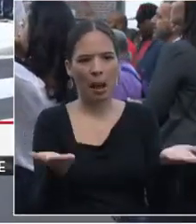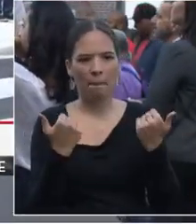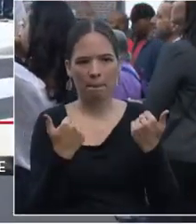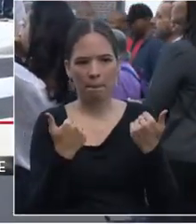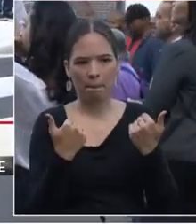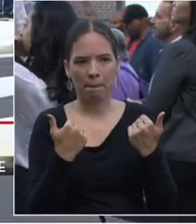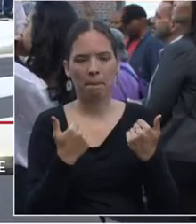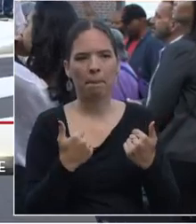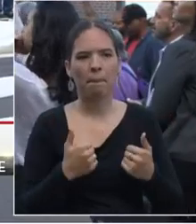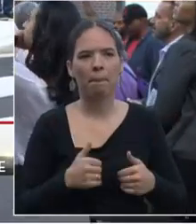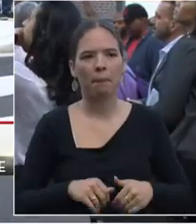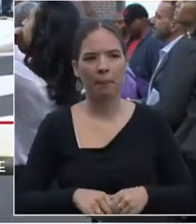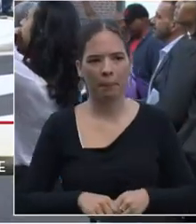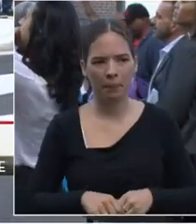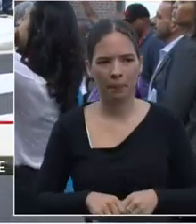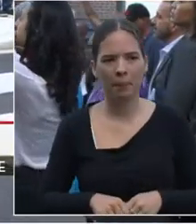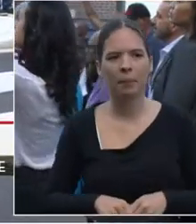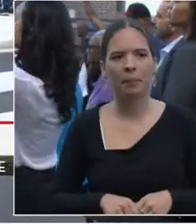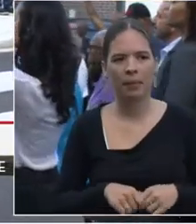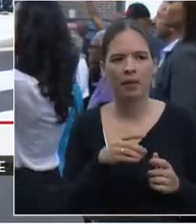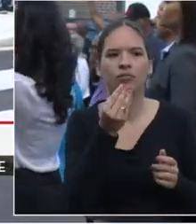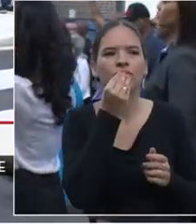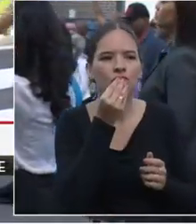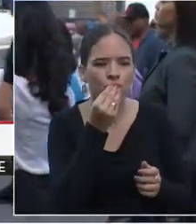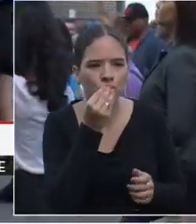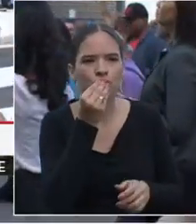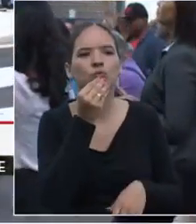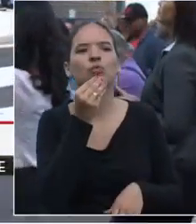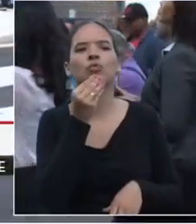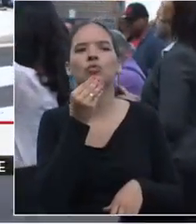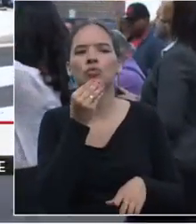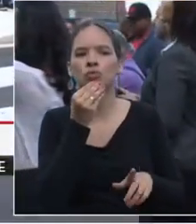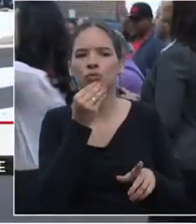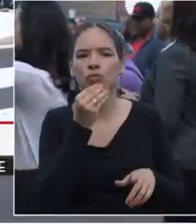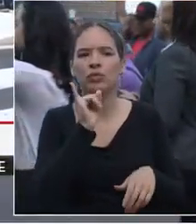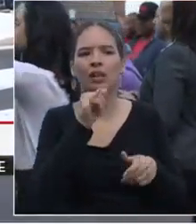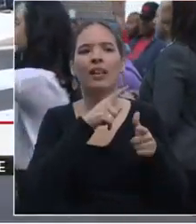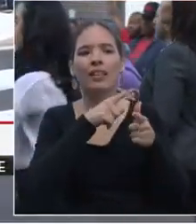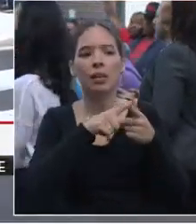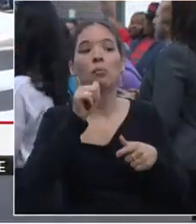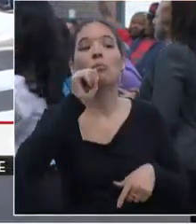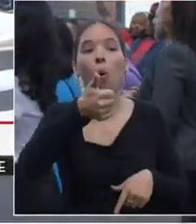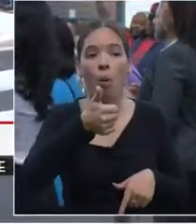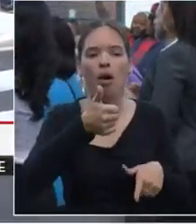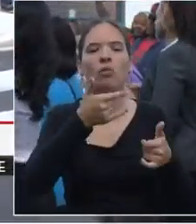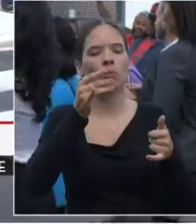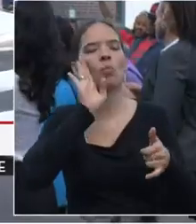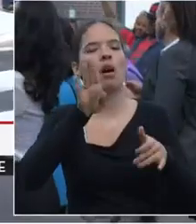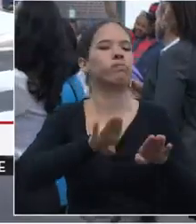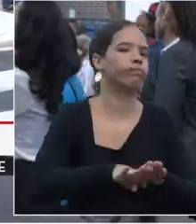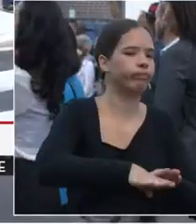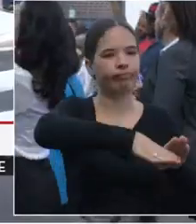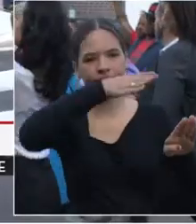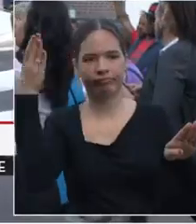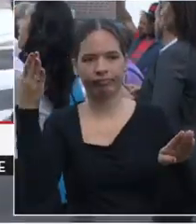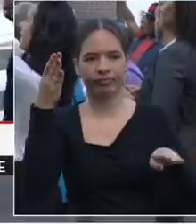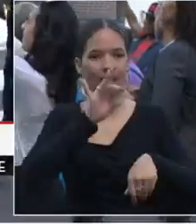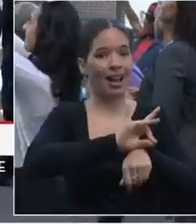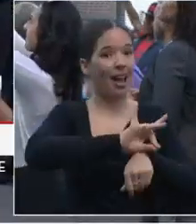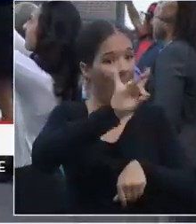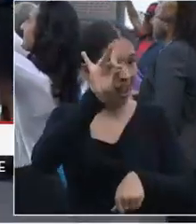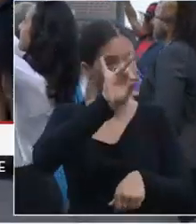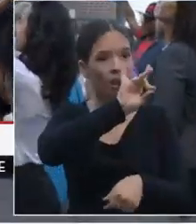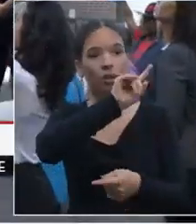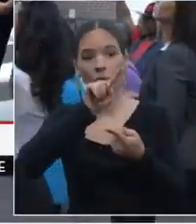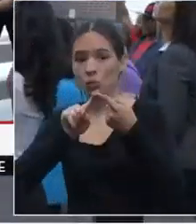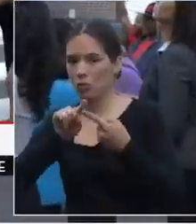then, of course, the big shop starts tomorrow. So as Malaysia mentioned, from 8 a.m. until 9 p.m. So we're going to